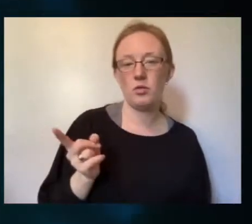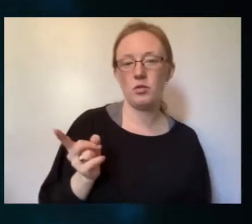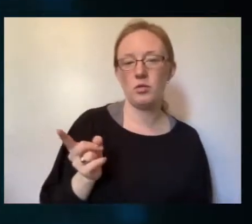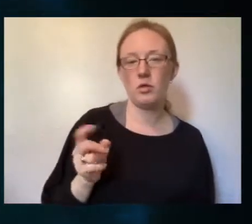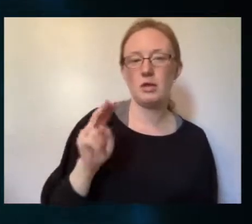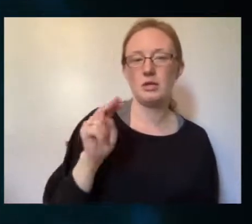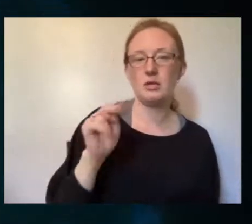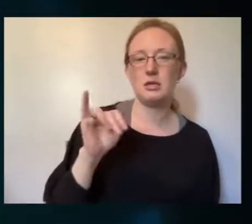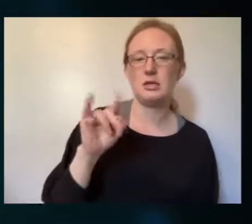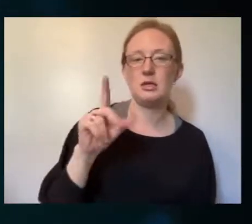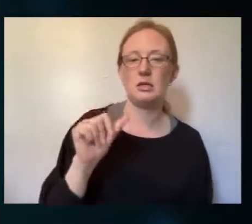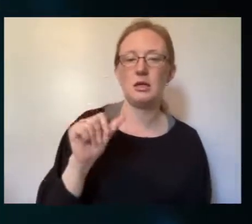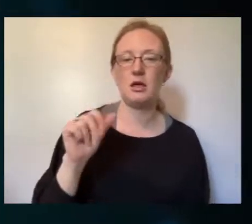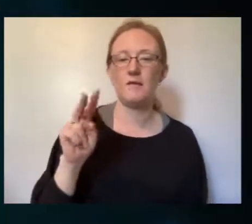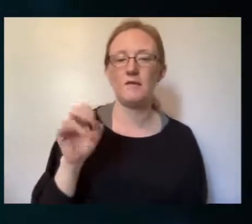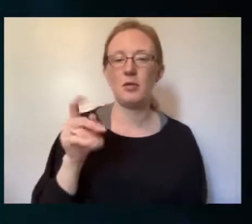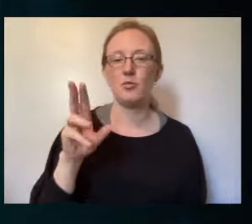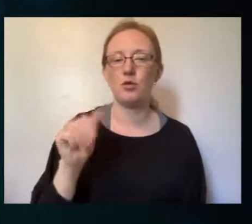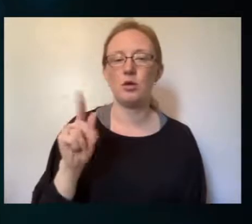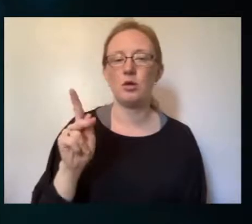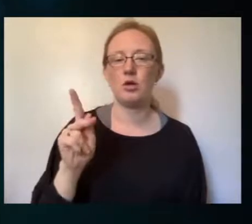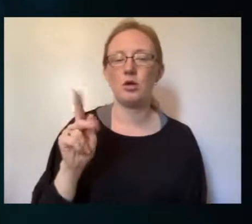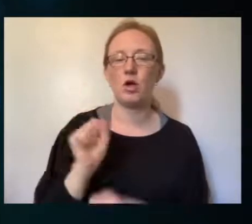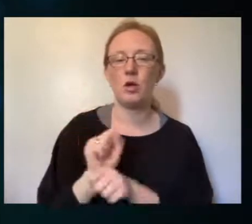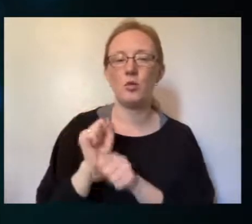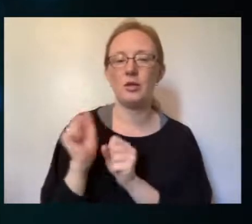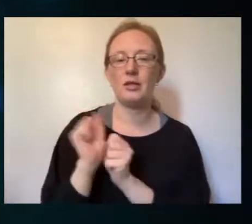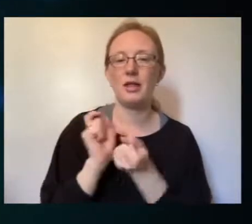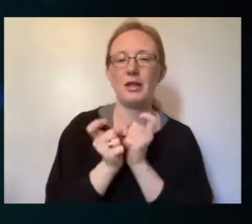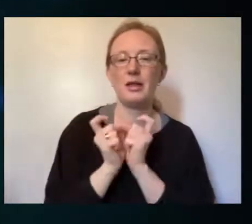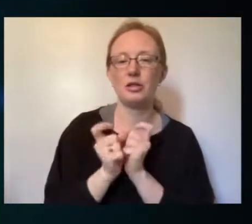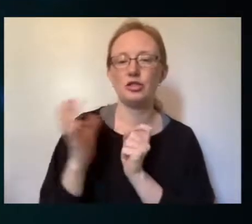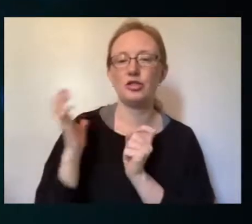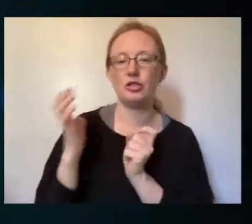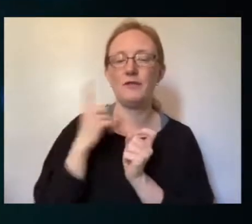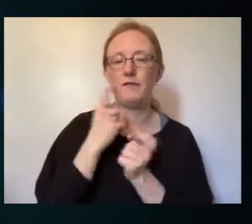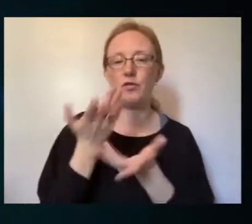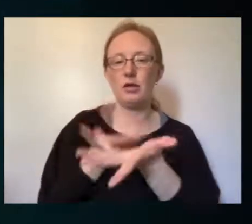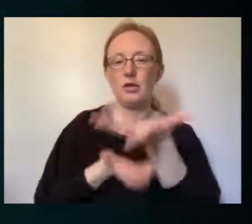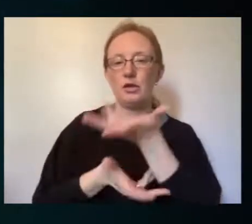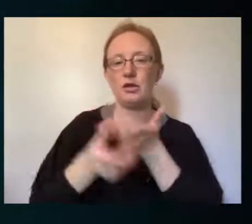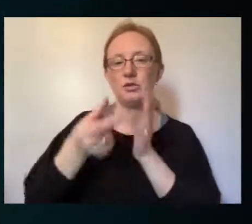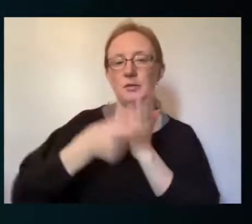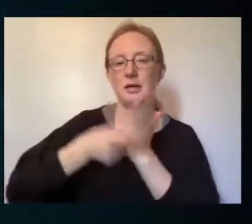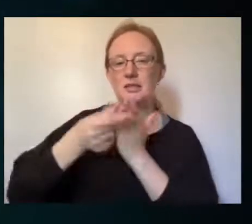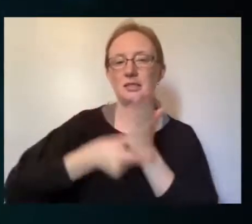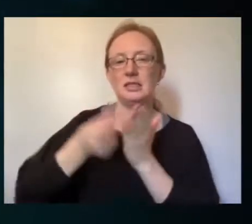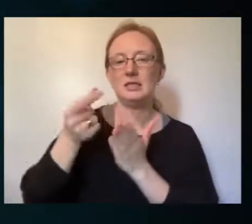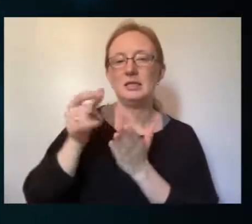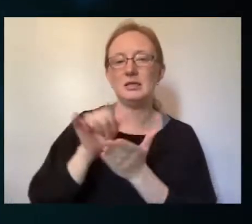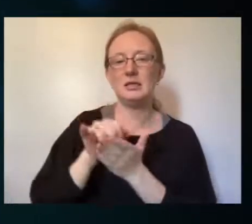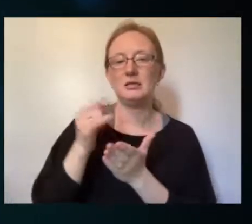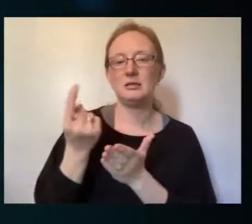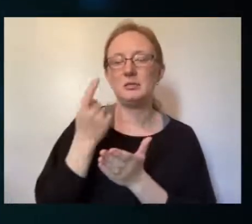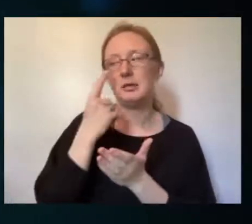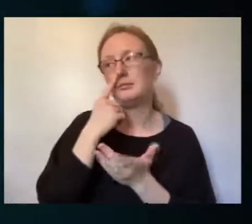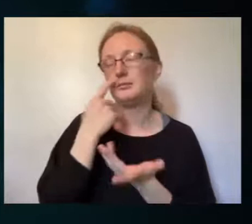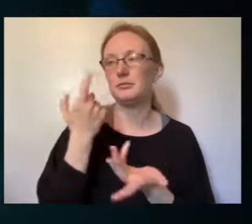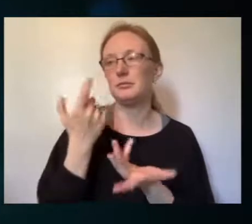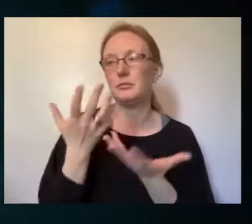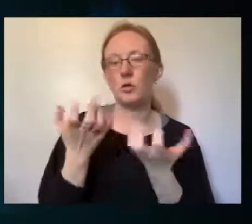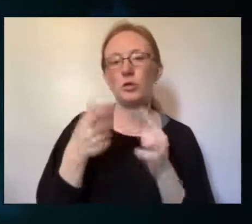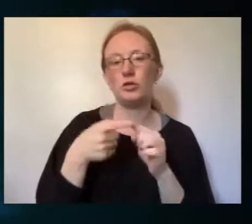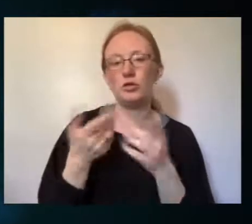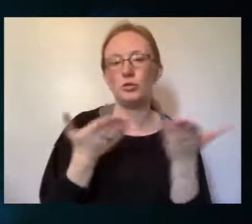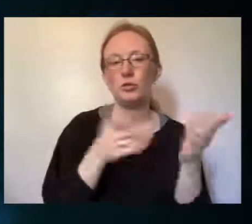Vrijbroek are working as editors-in-chief currently for the Interactions magazine, which is something we wanted to